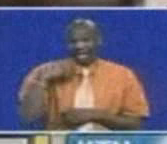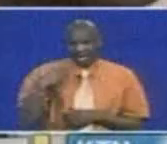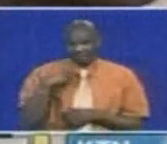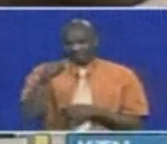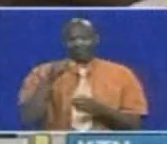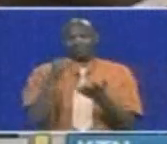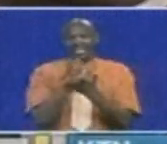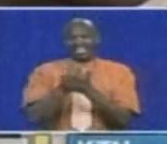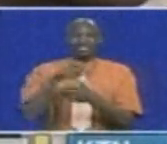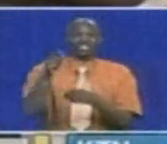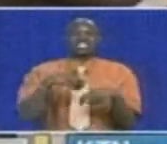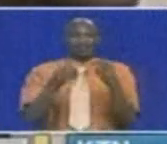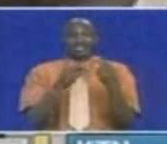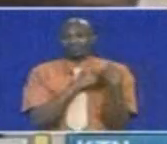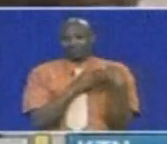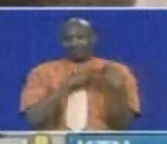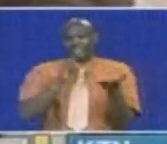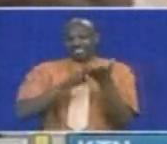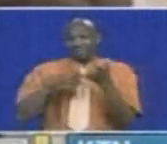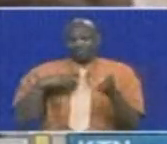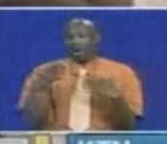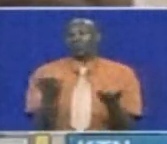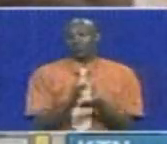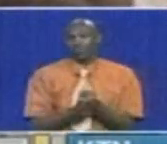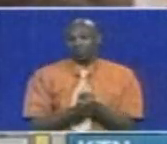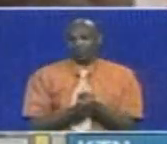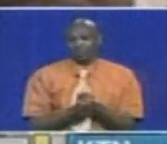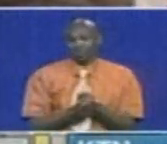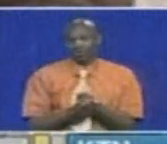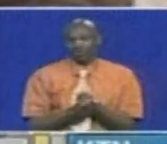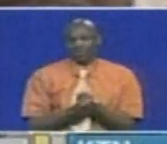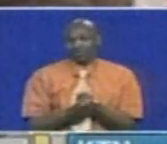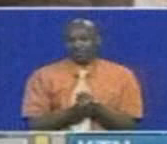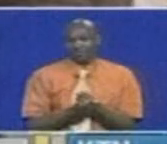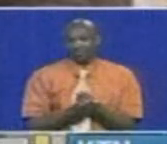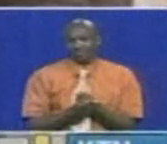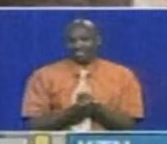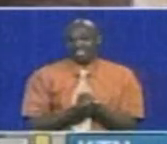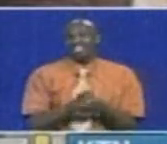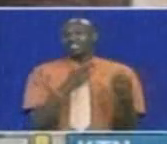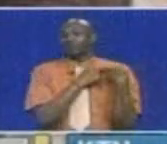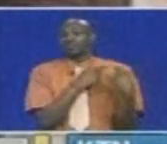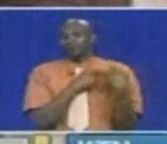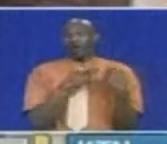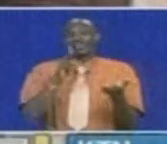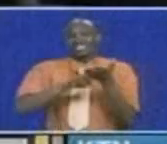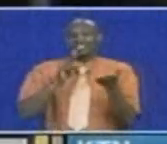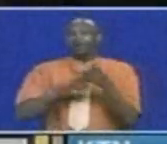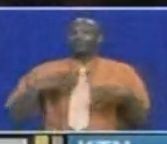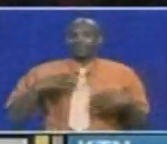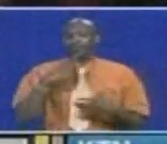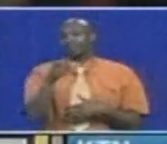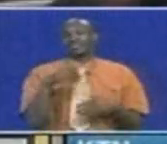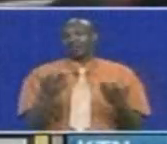migration of persons? To what, or the role of registration of persons?